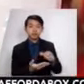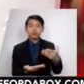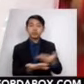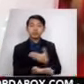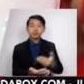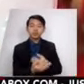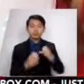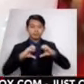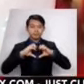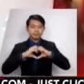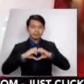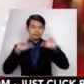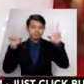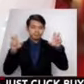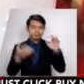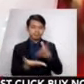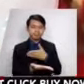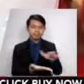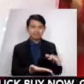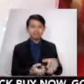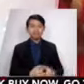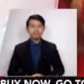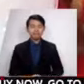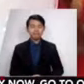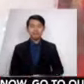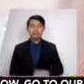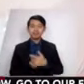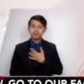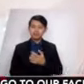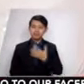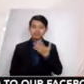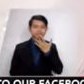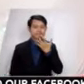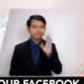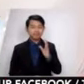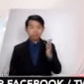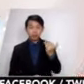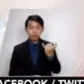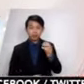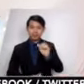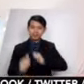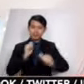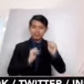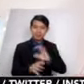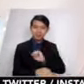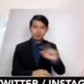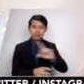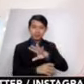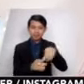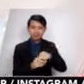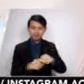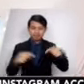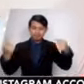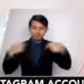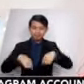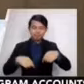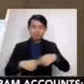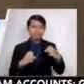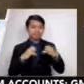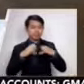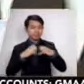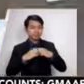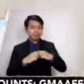feeling na everyone is here. So I think ito yung bonding or lahat tayo magkakasakasama, not just GMA but all of our